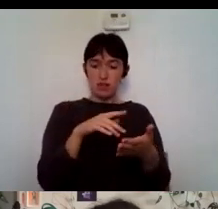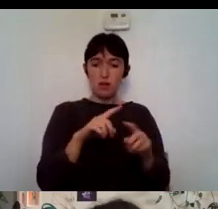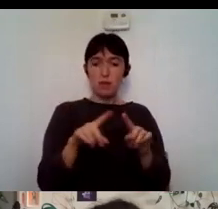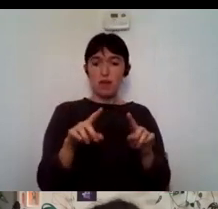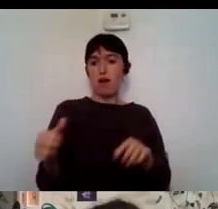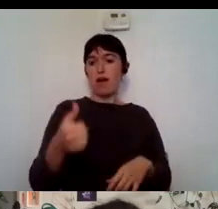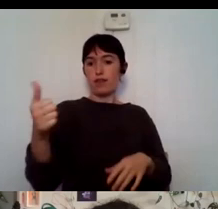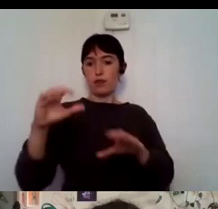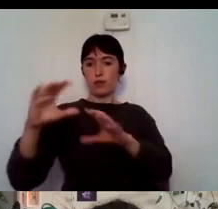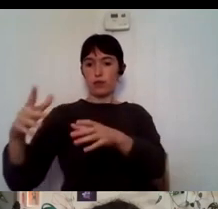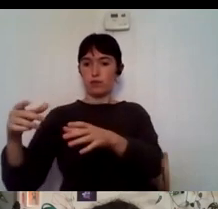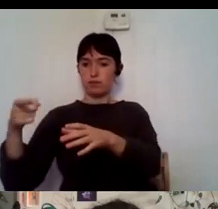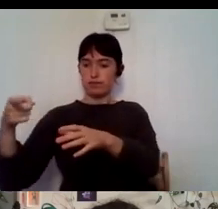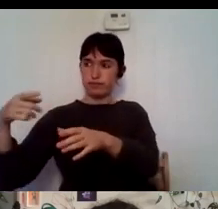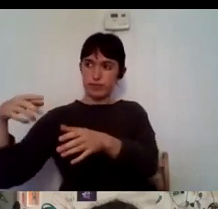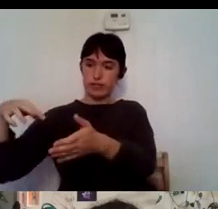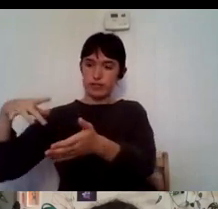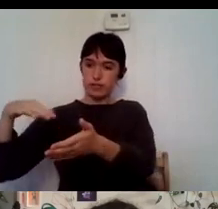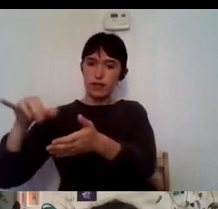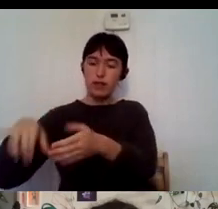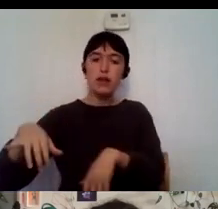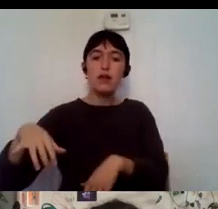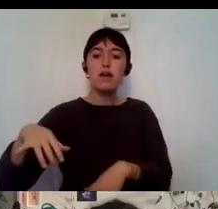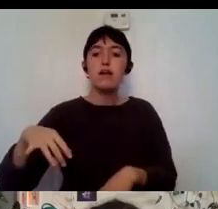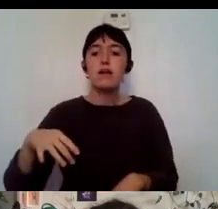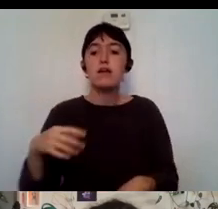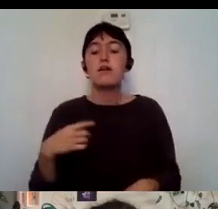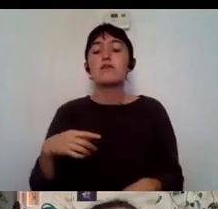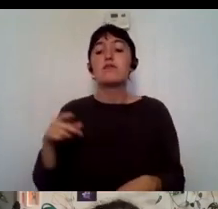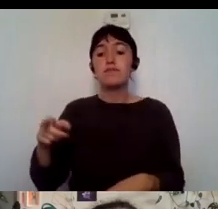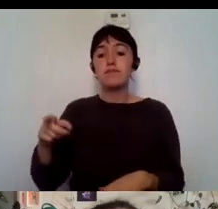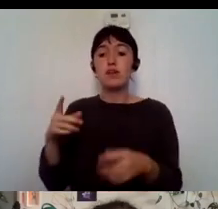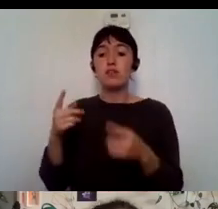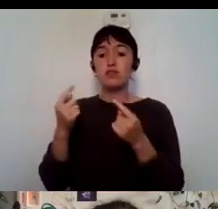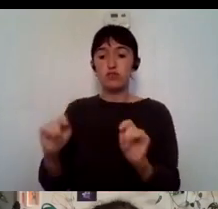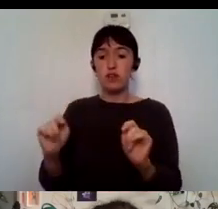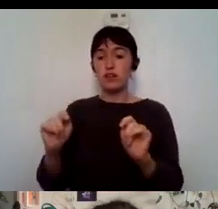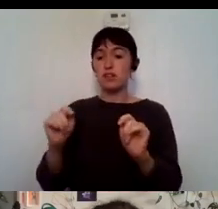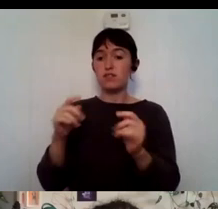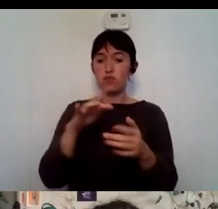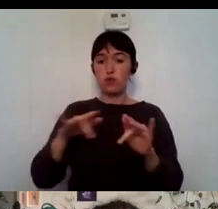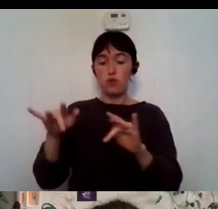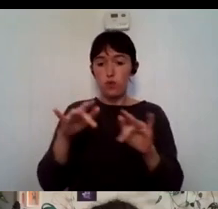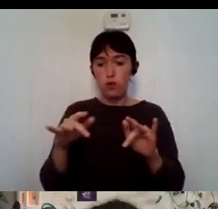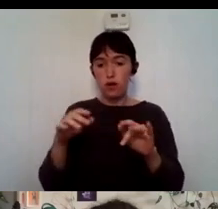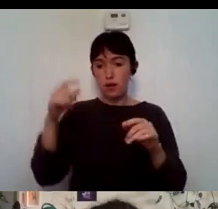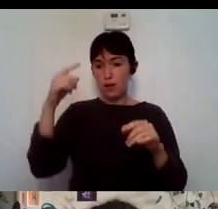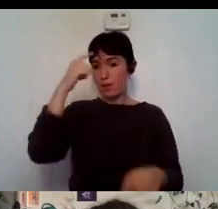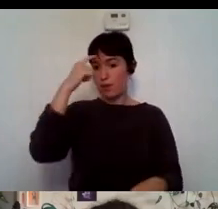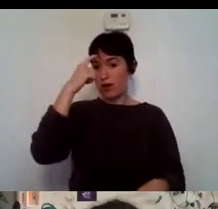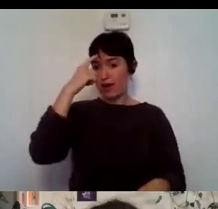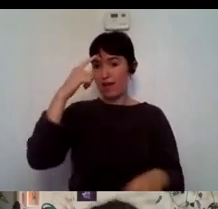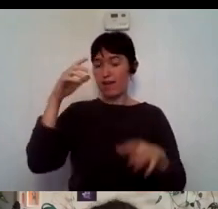to record brain activity simultaneously in 2 people when they are